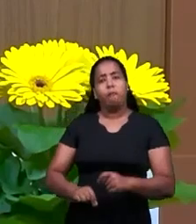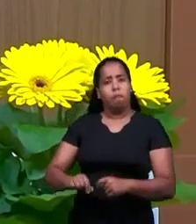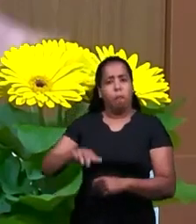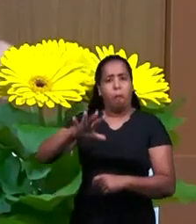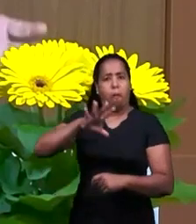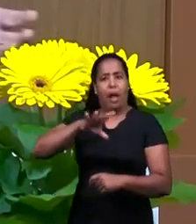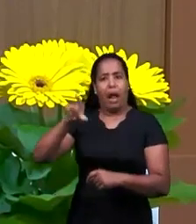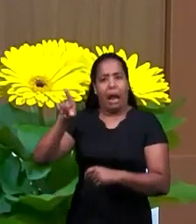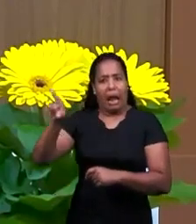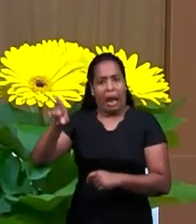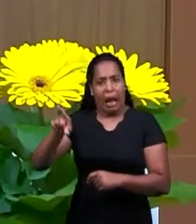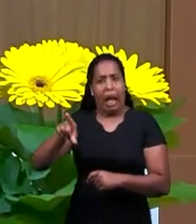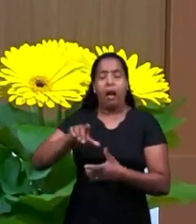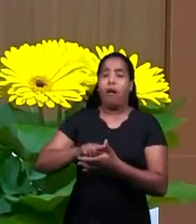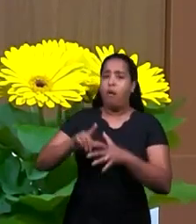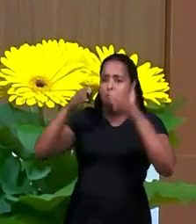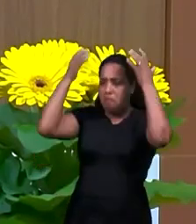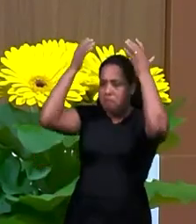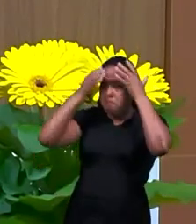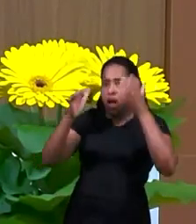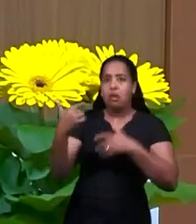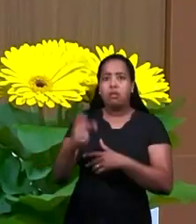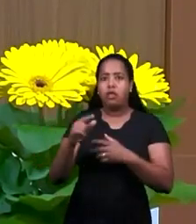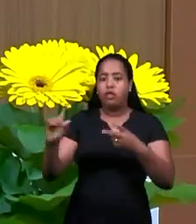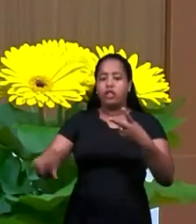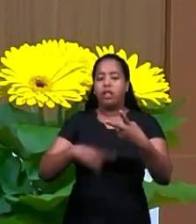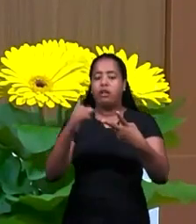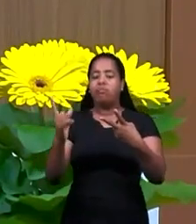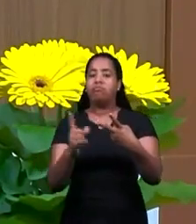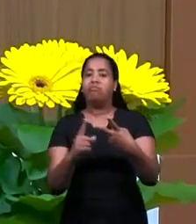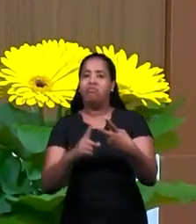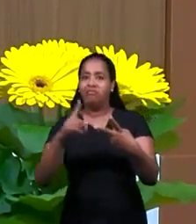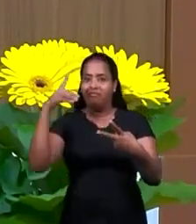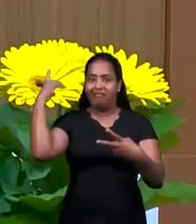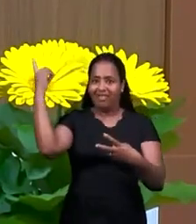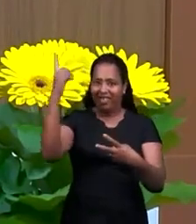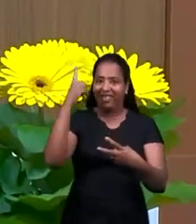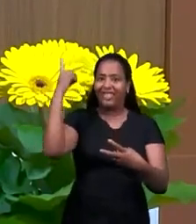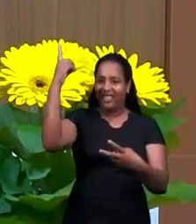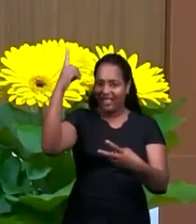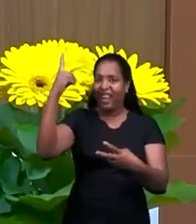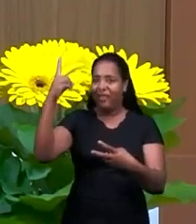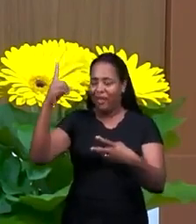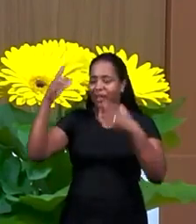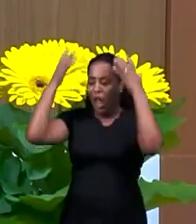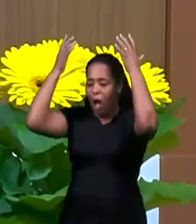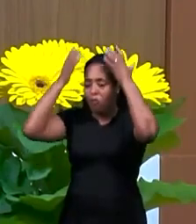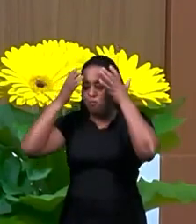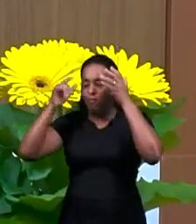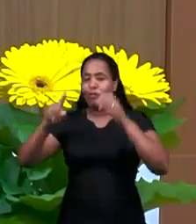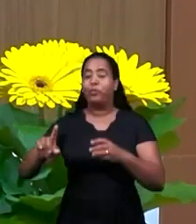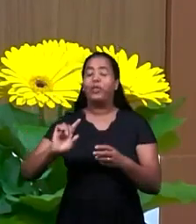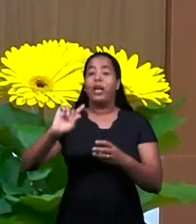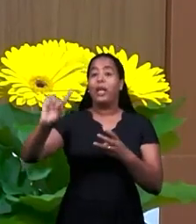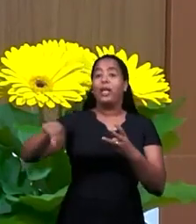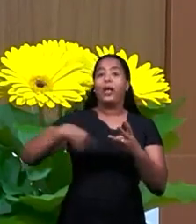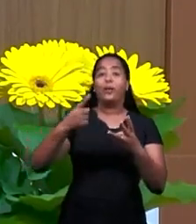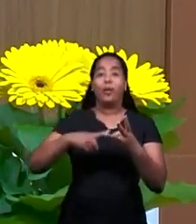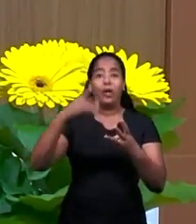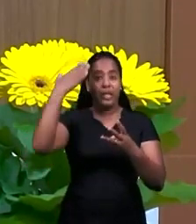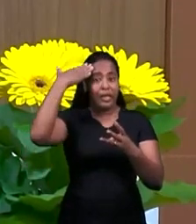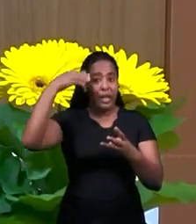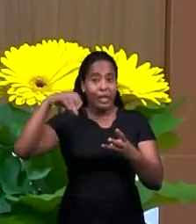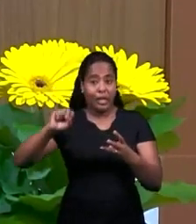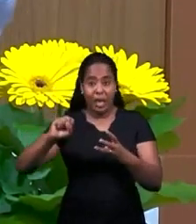kingdom that didn't exist. Then David comes and establishes the kingdom. Then Solomon comes and builds the